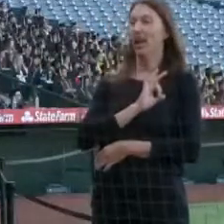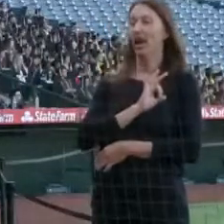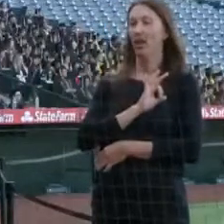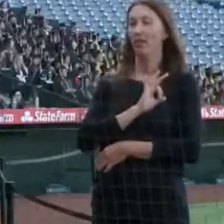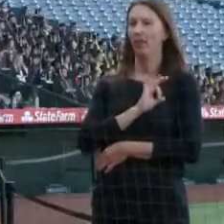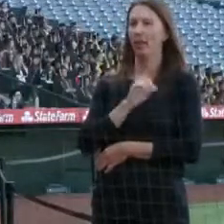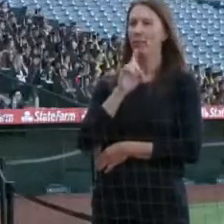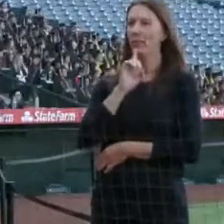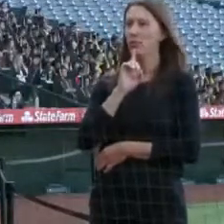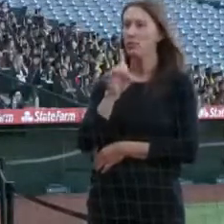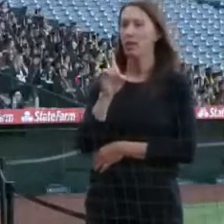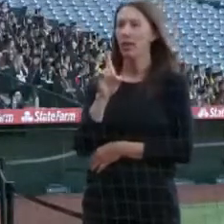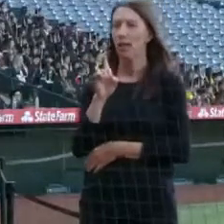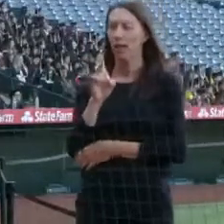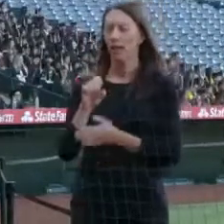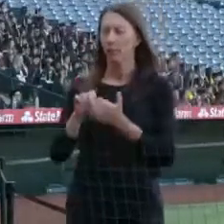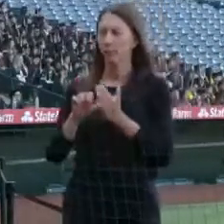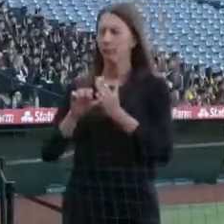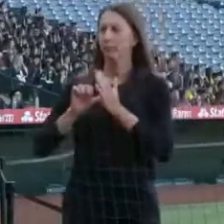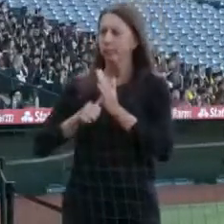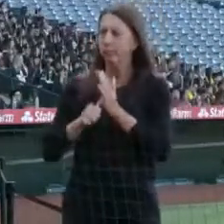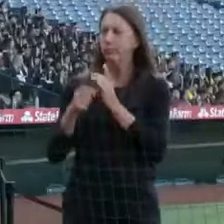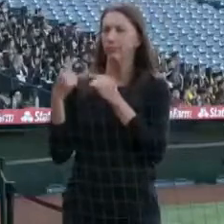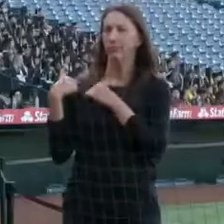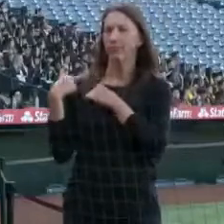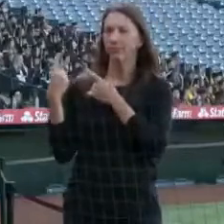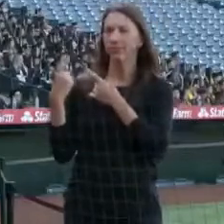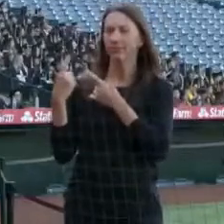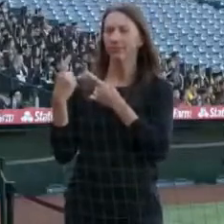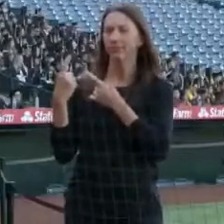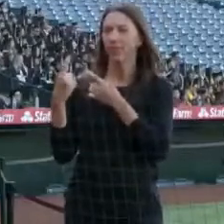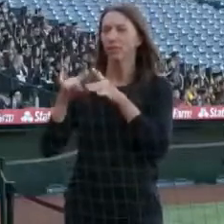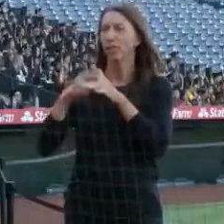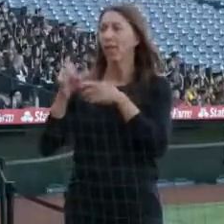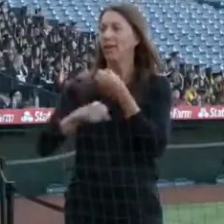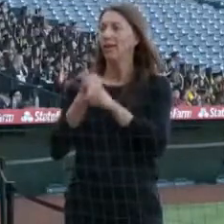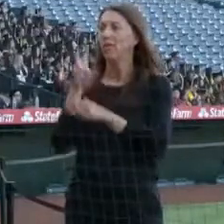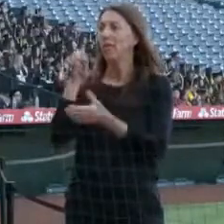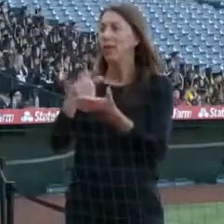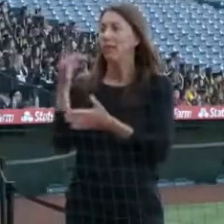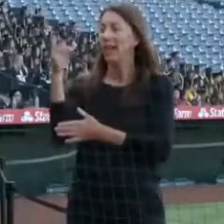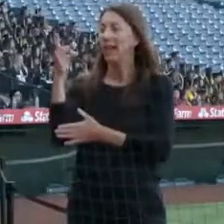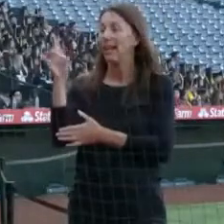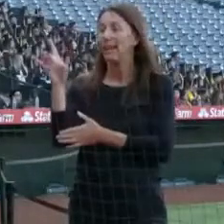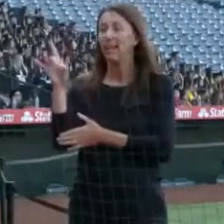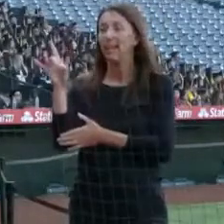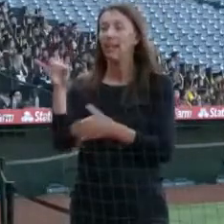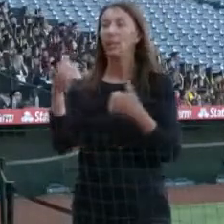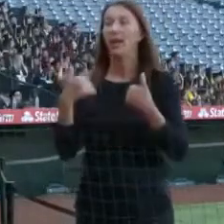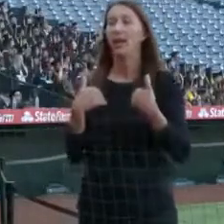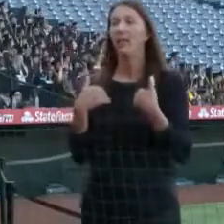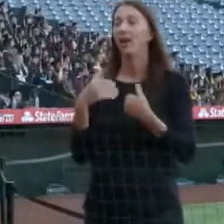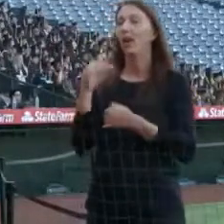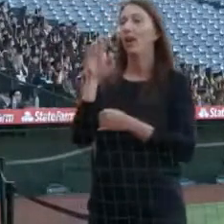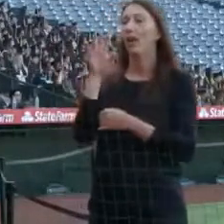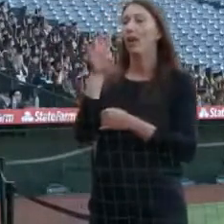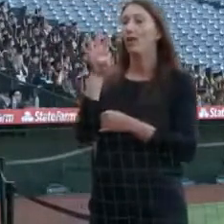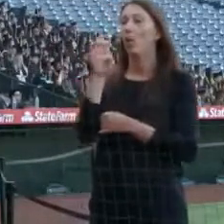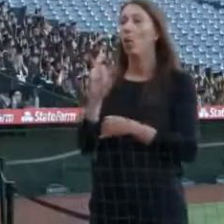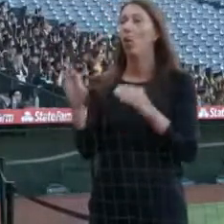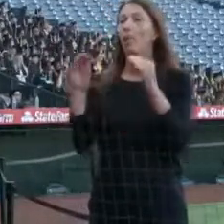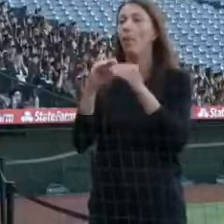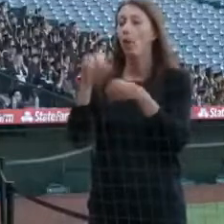have been so noteworthy since 2018. with 4 or more years at the